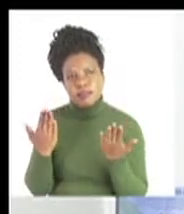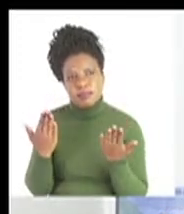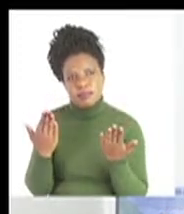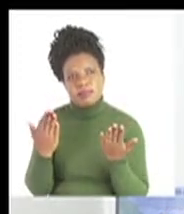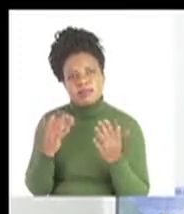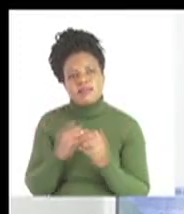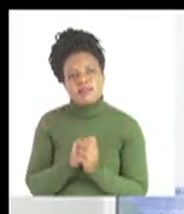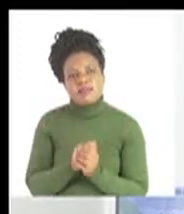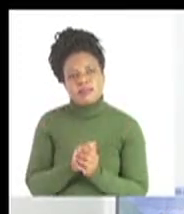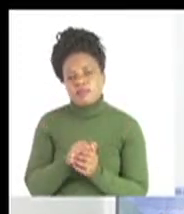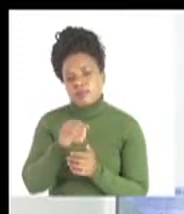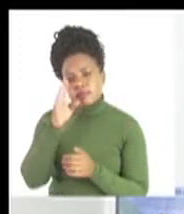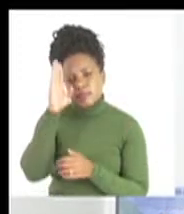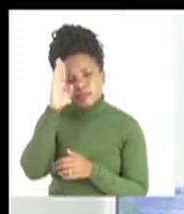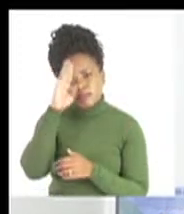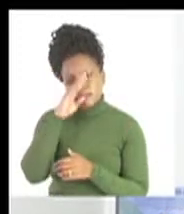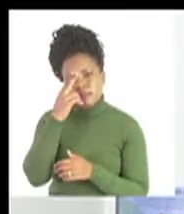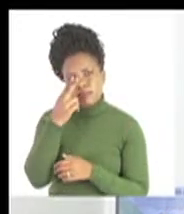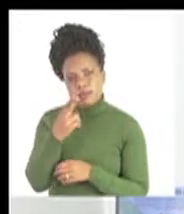remember to